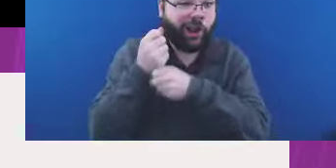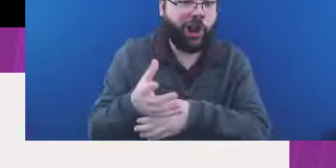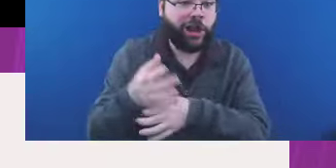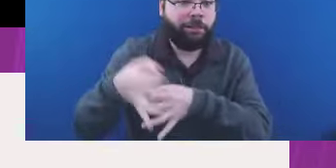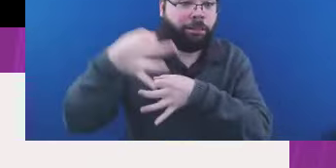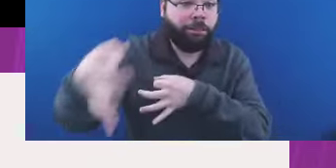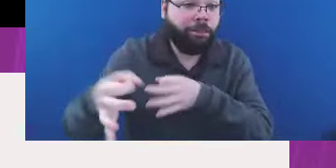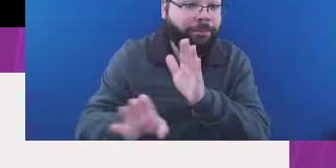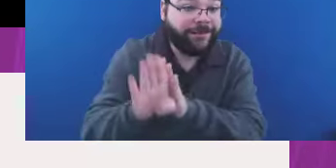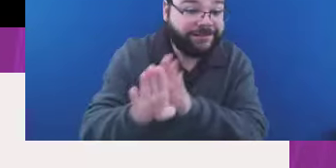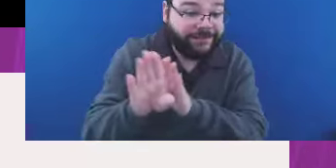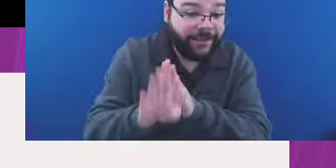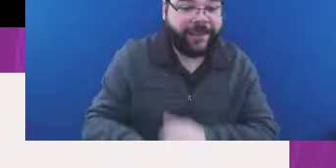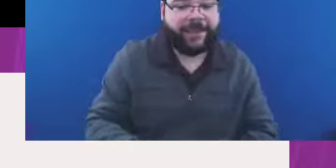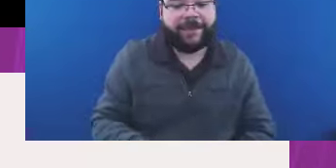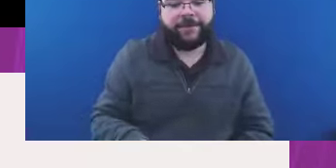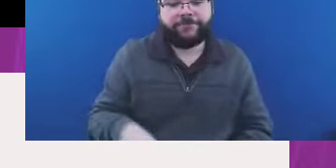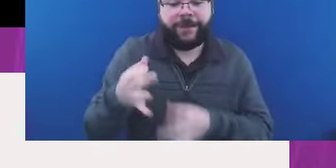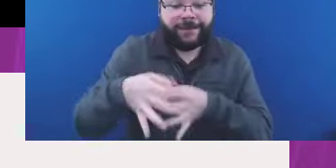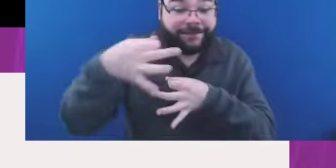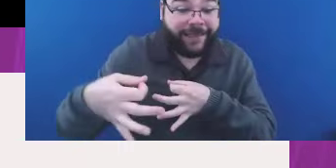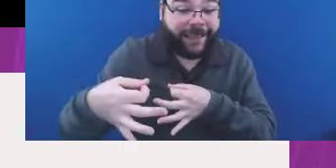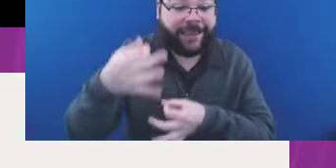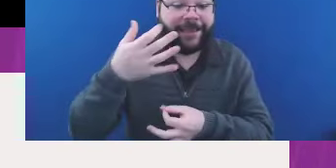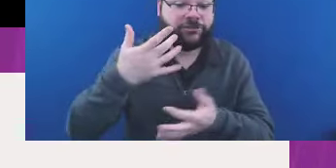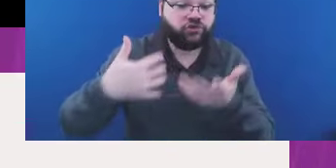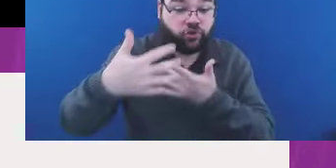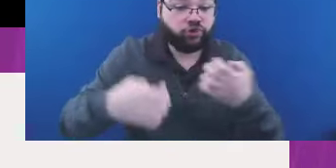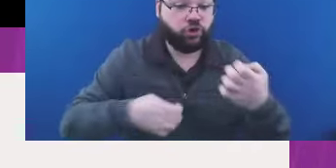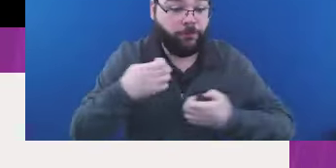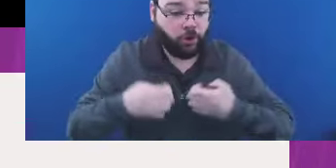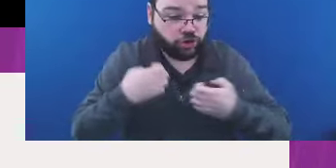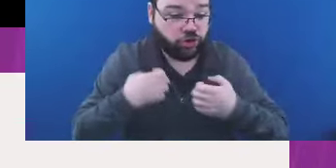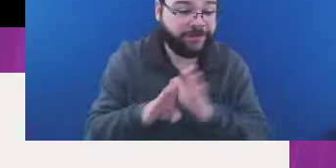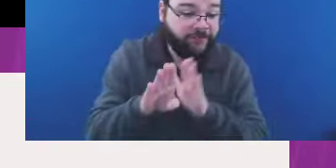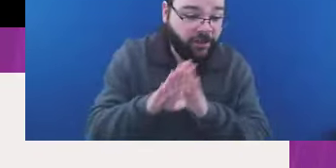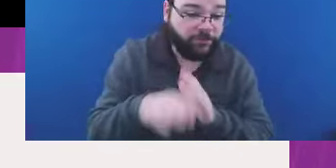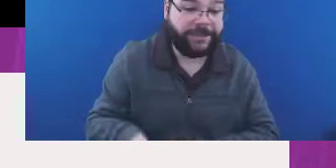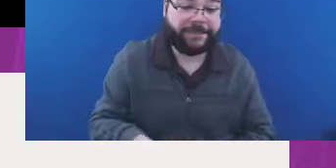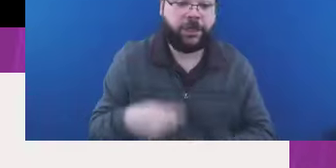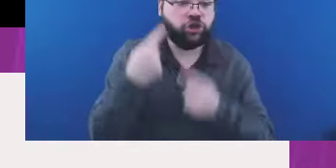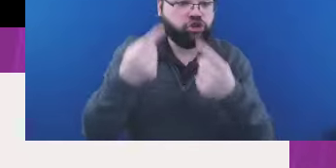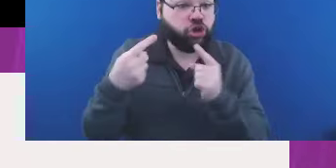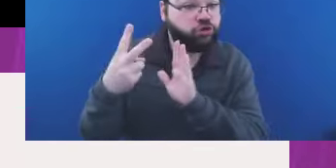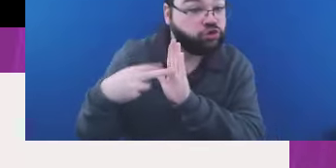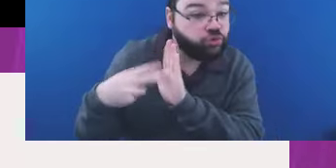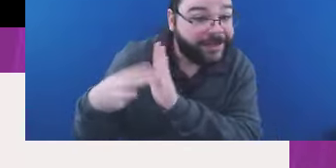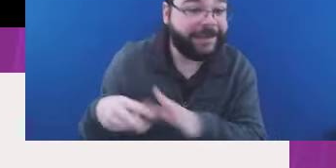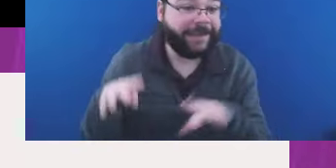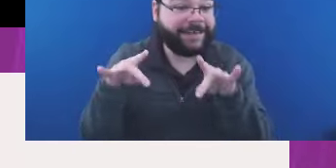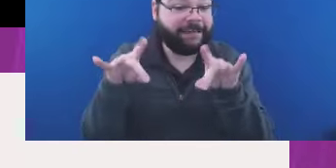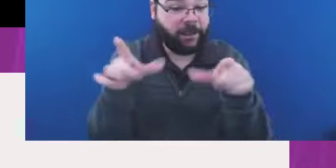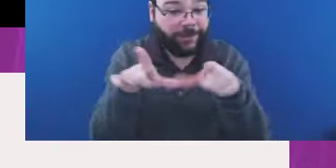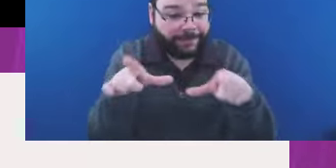emotional development, in literacy, and in language. It also can lead to a greater cumulative toll of negative